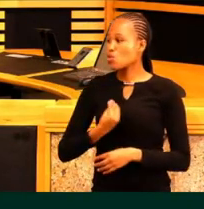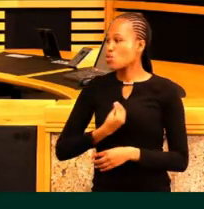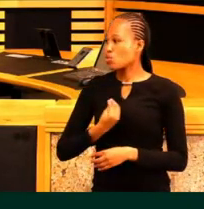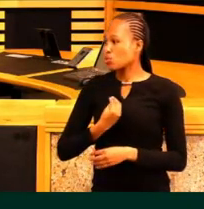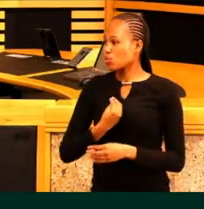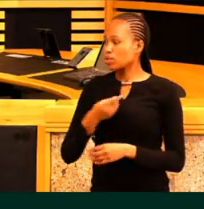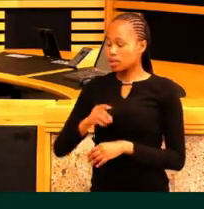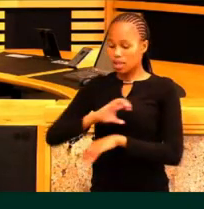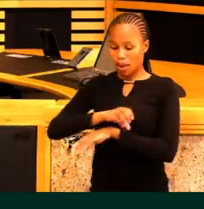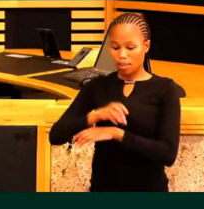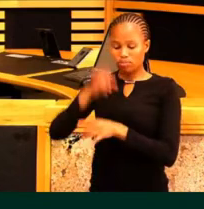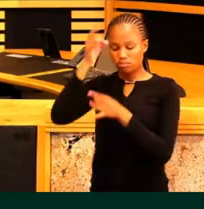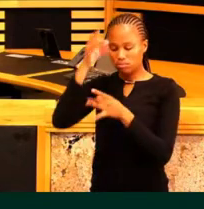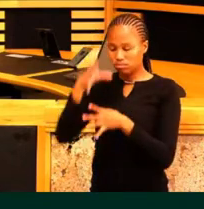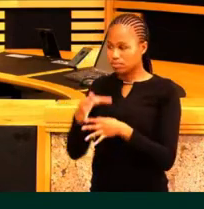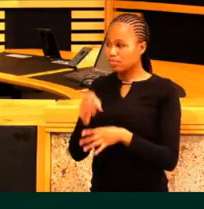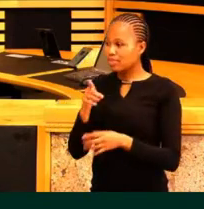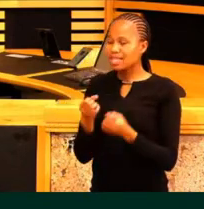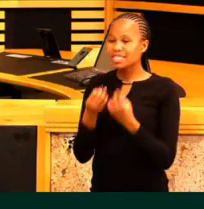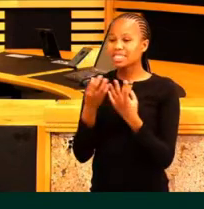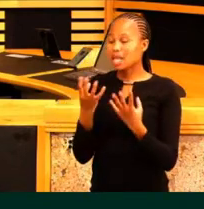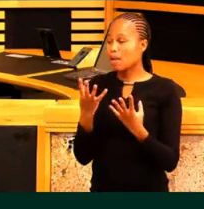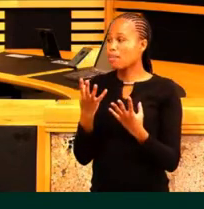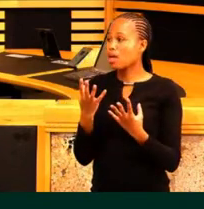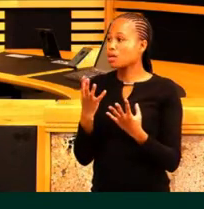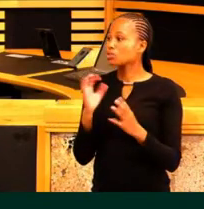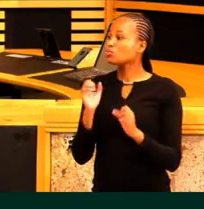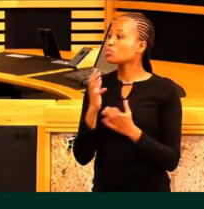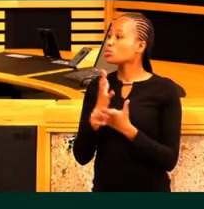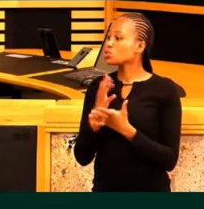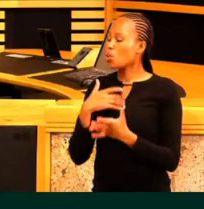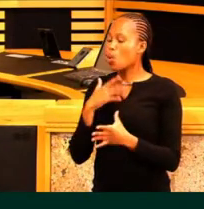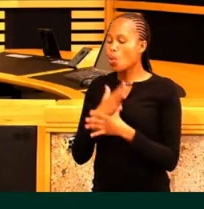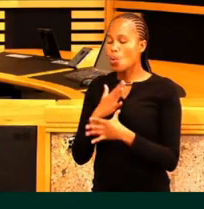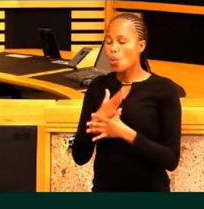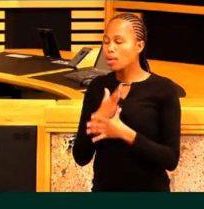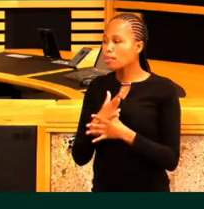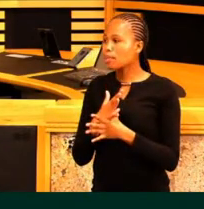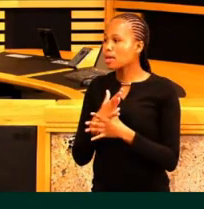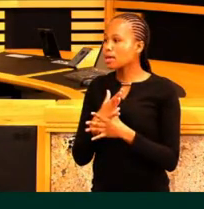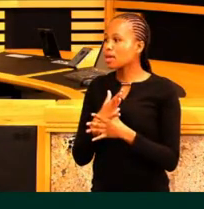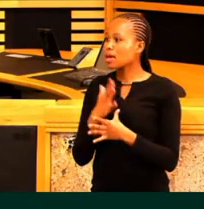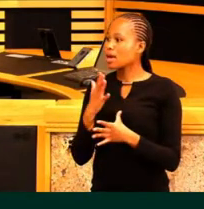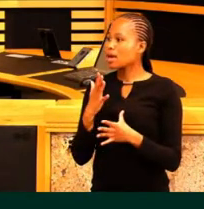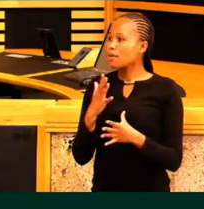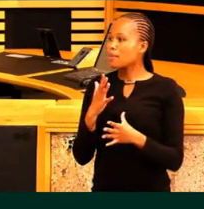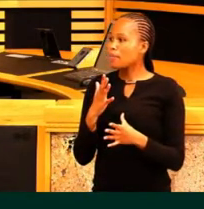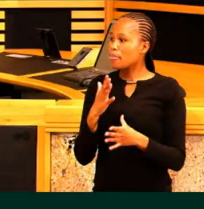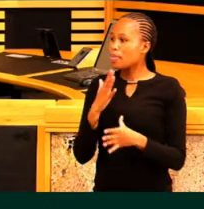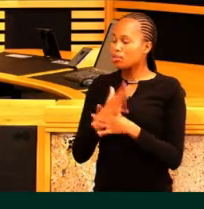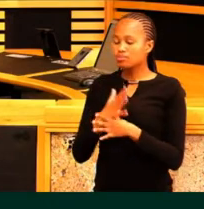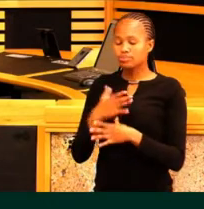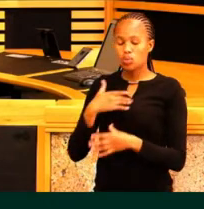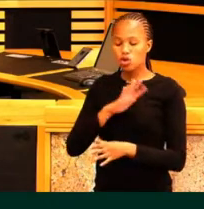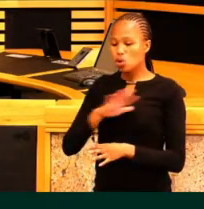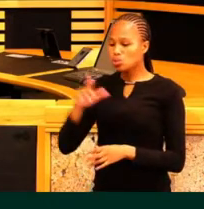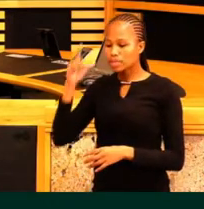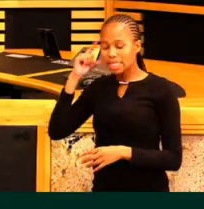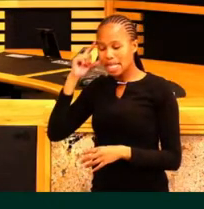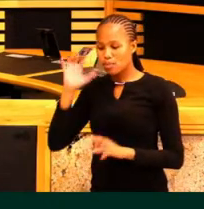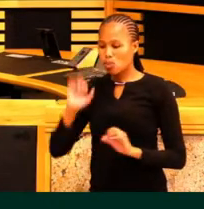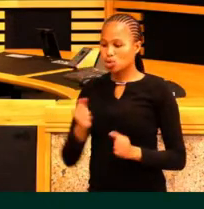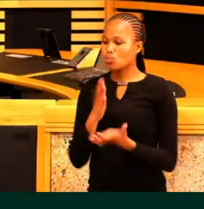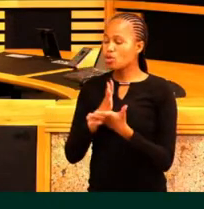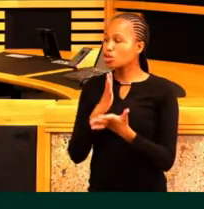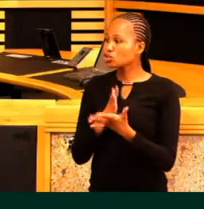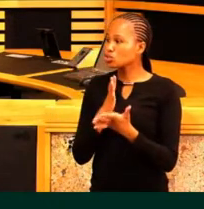of the province address and this number is attainable while working flat out we have sleepless nights to make sure